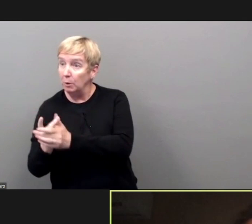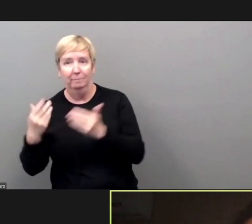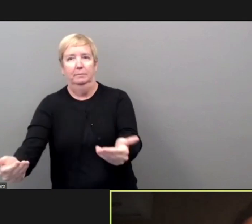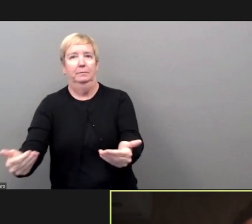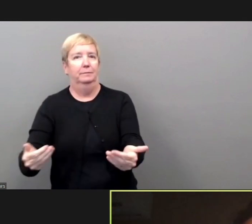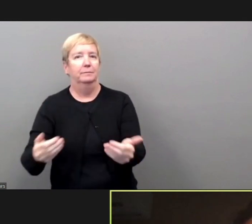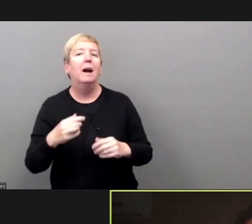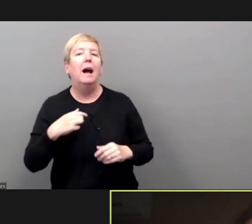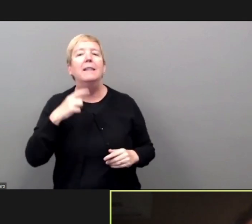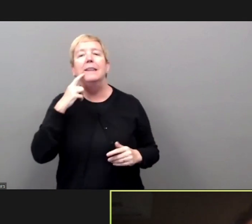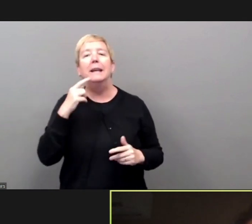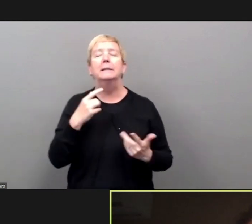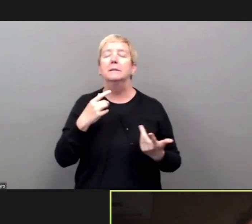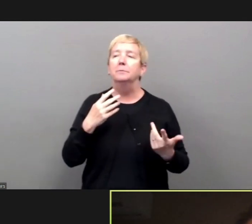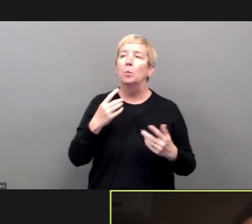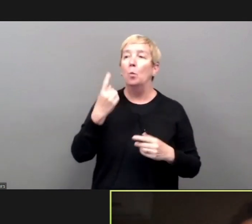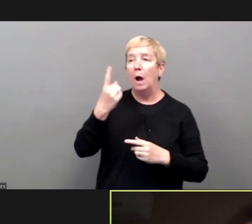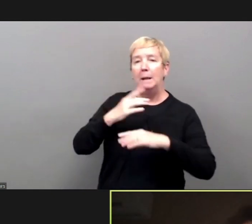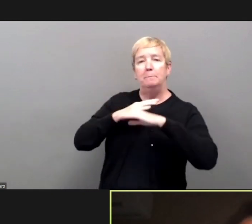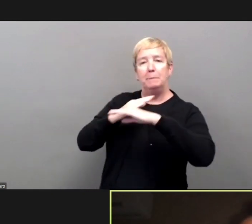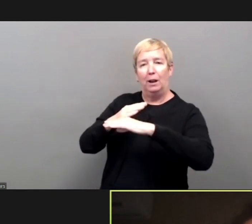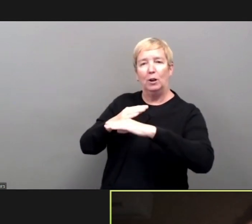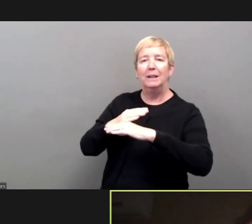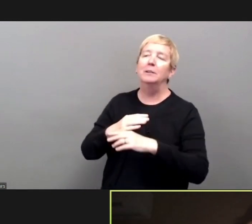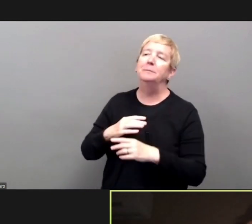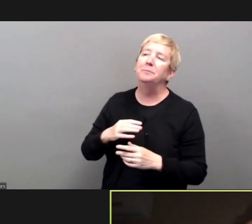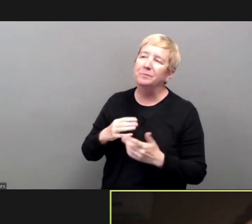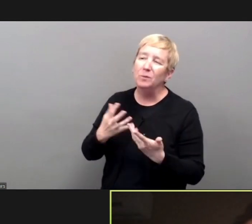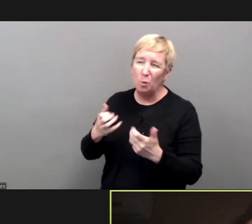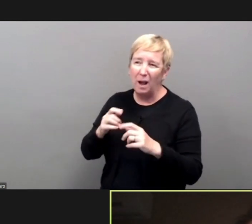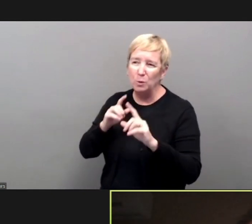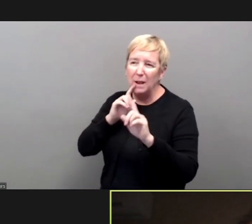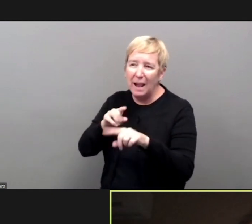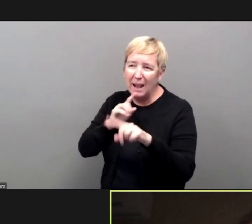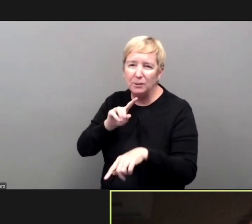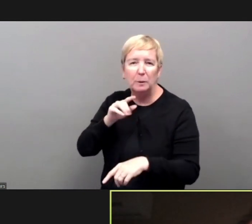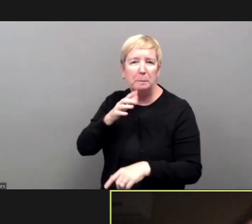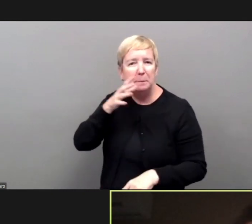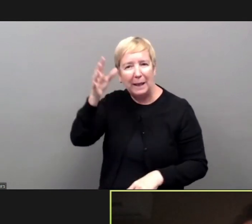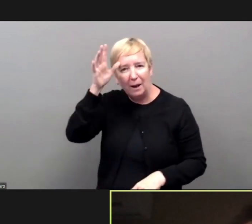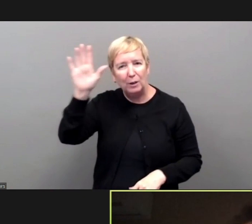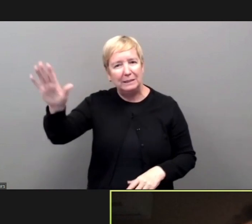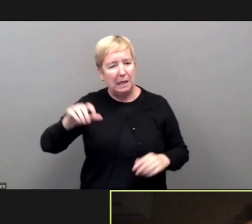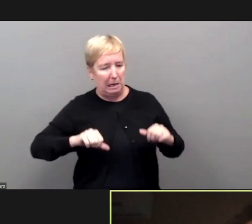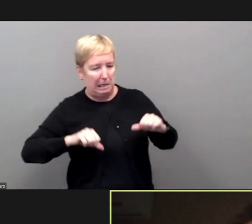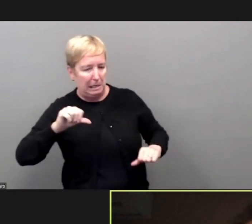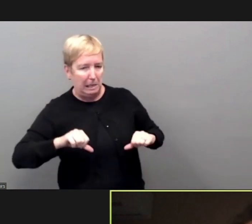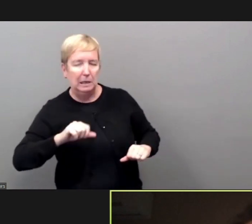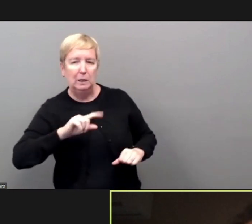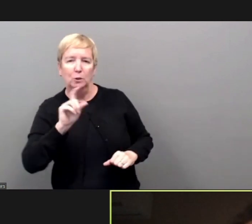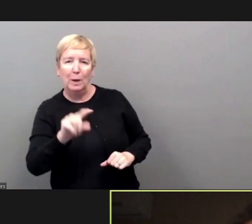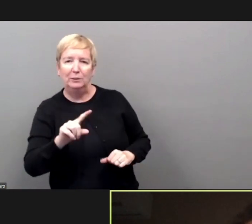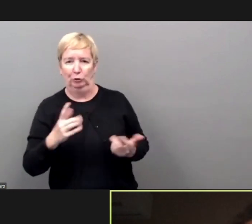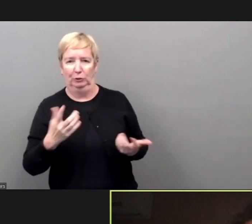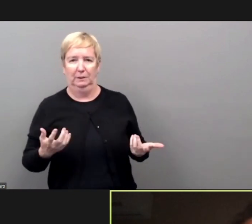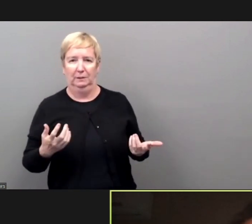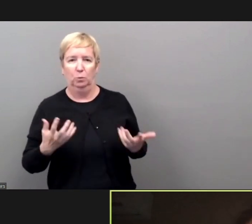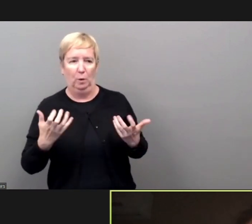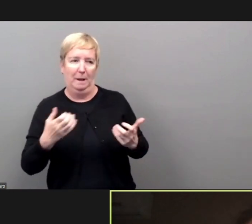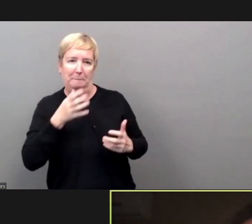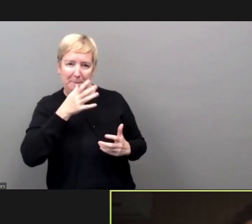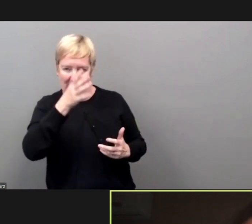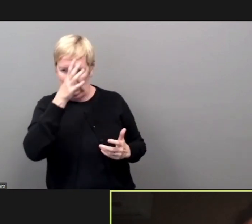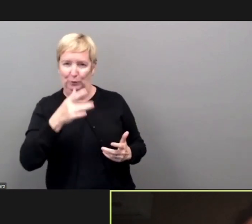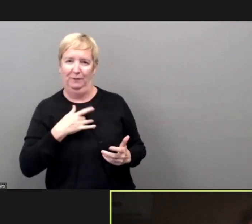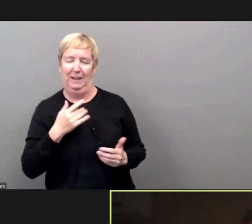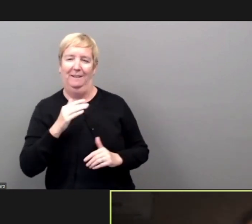getting parents to get their questions answered and feel comfortable with the, of course,